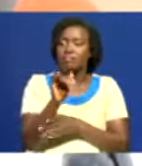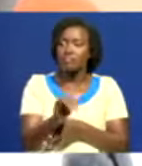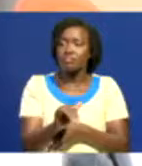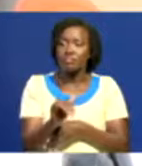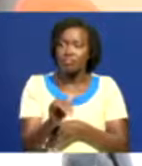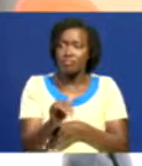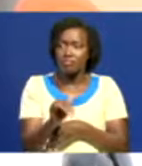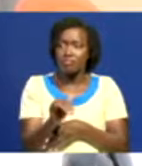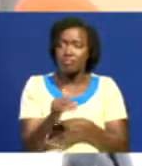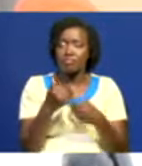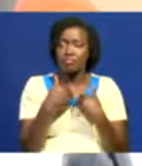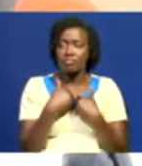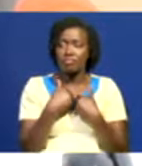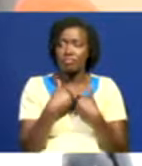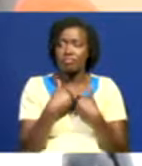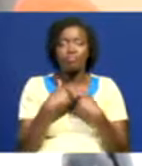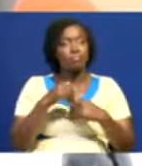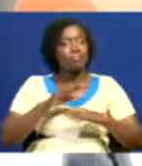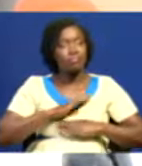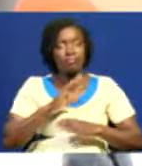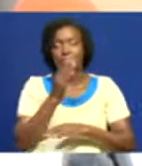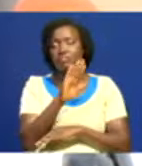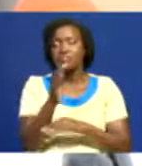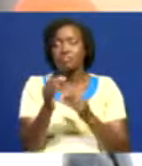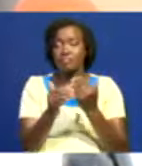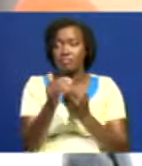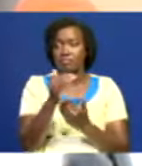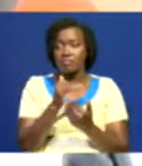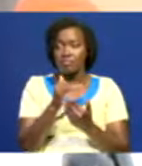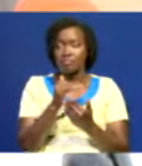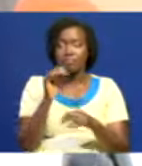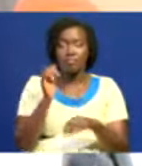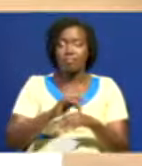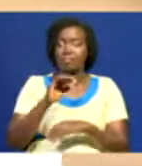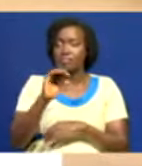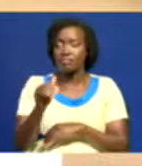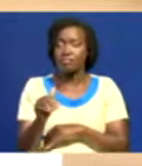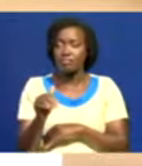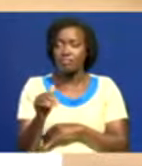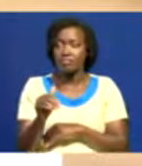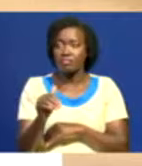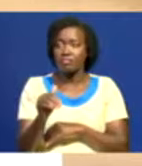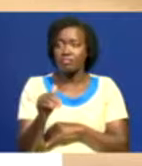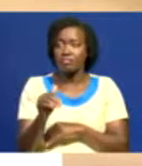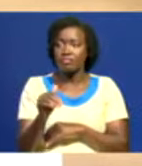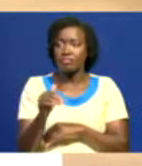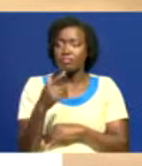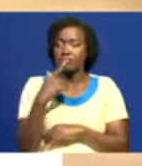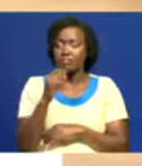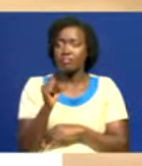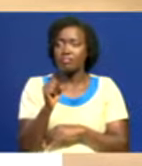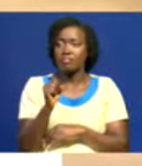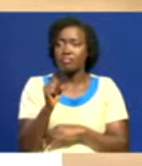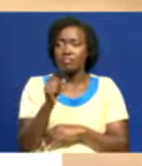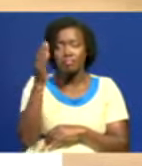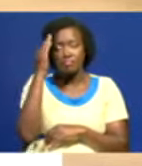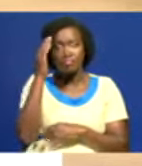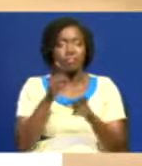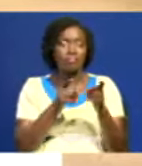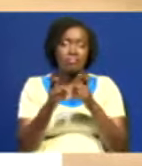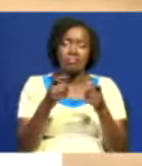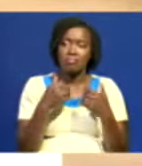that we have enough tree cover for Embu County. And so if we do